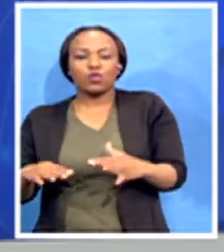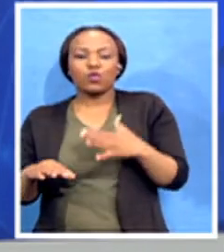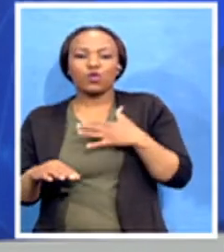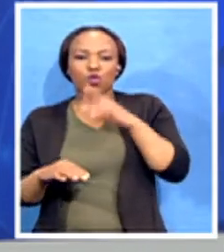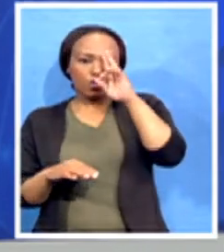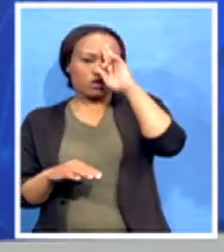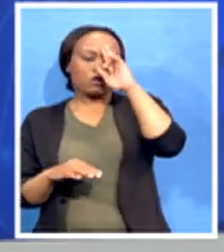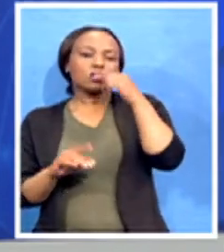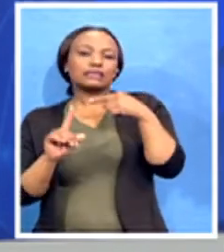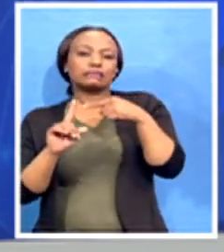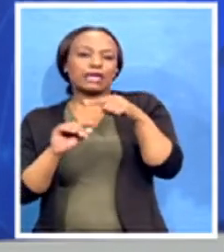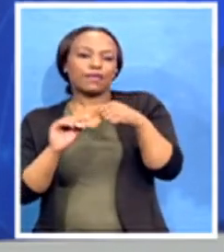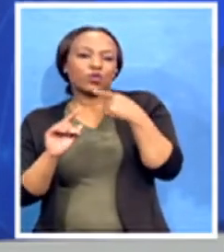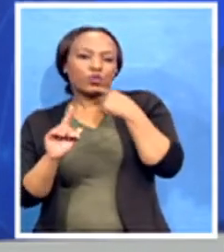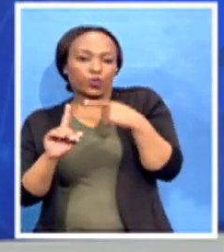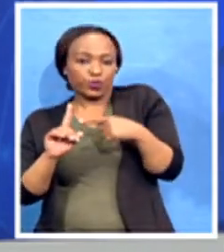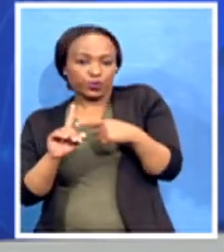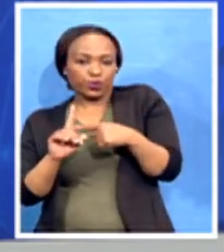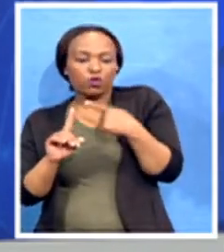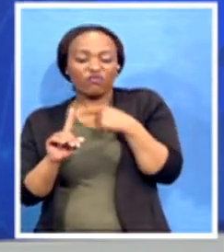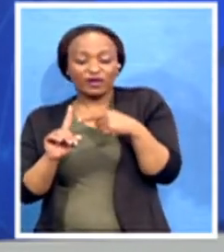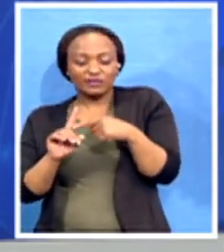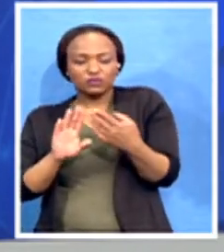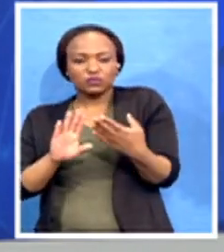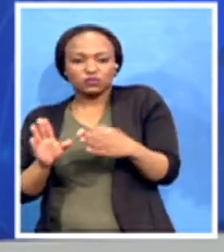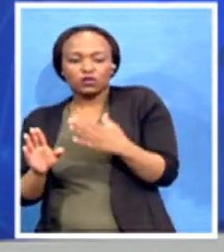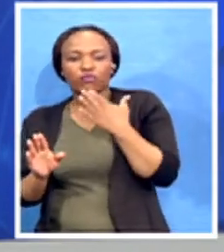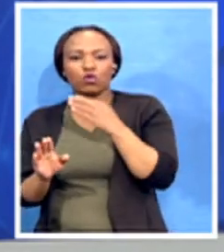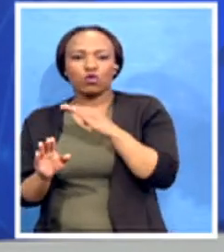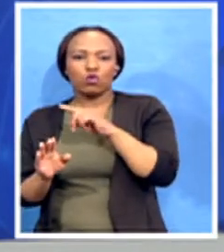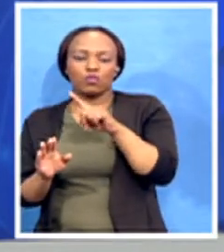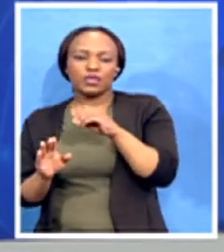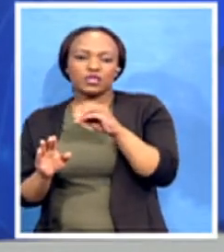fondest memories that she has with the fallen hero, George Bizos. And there are very few